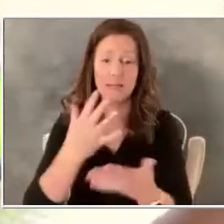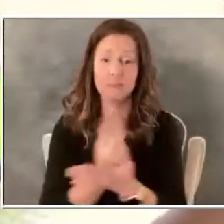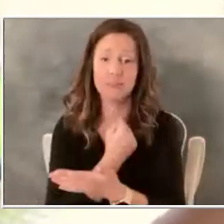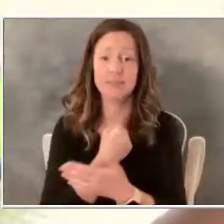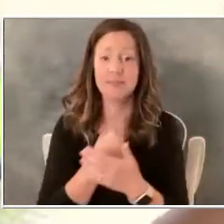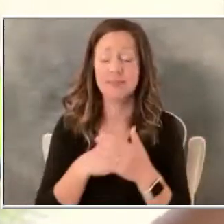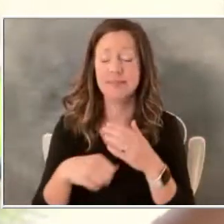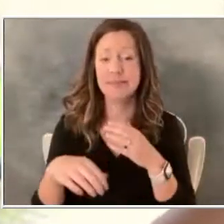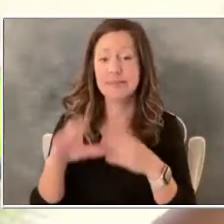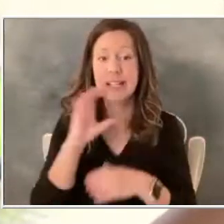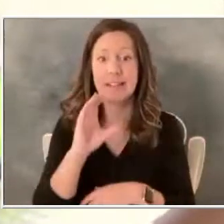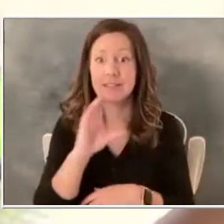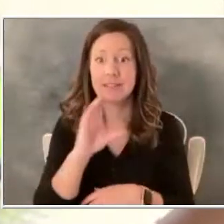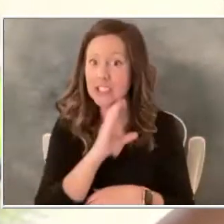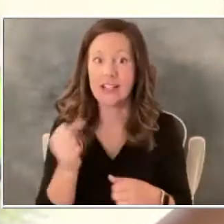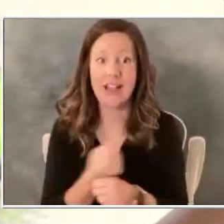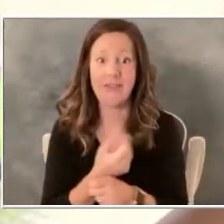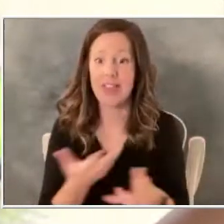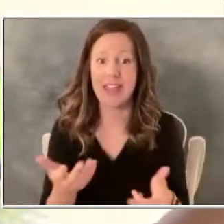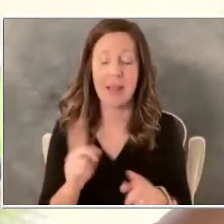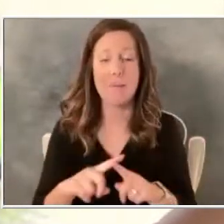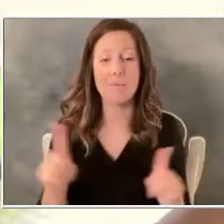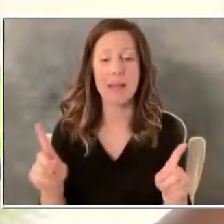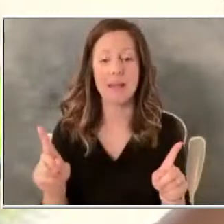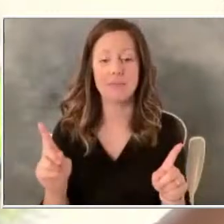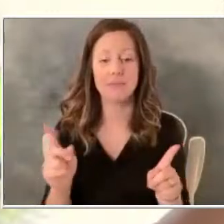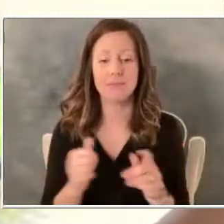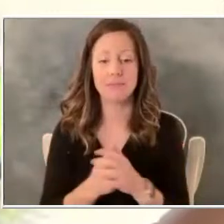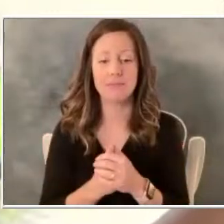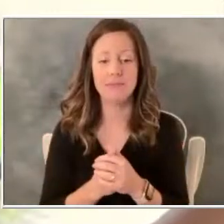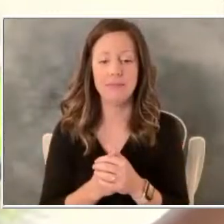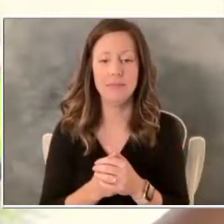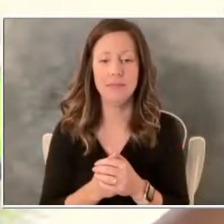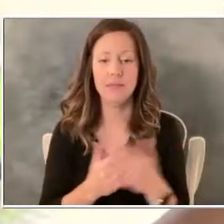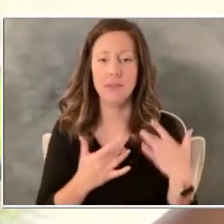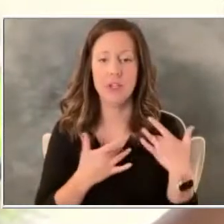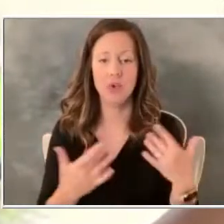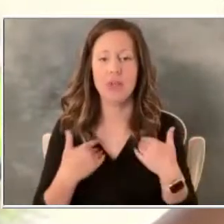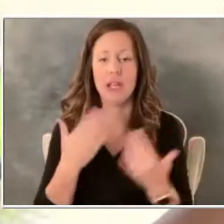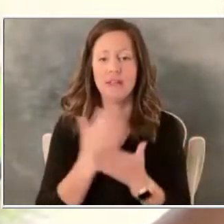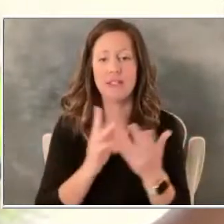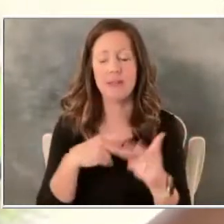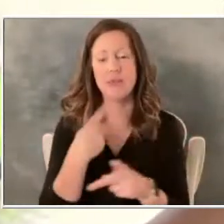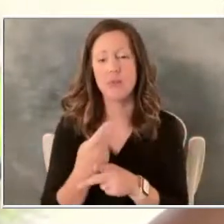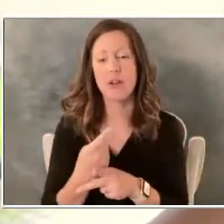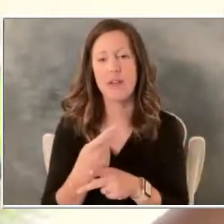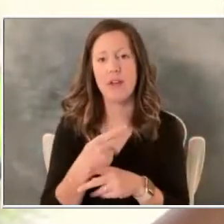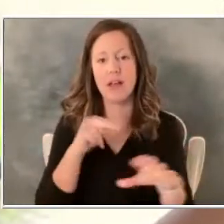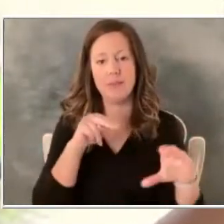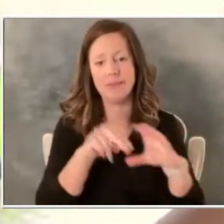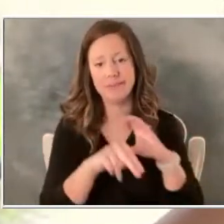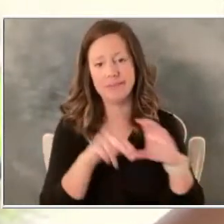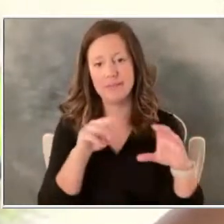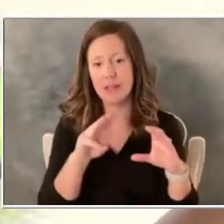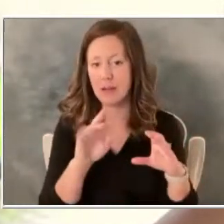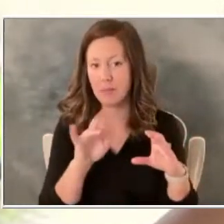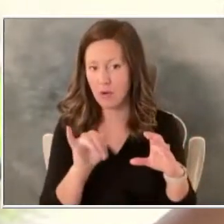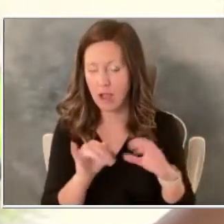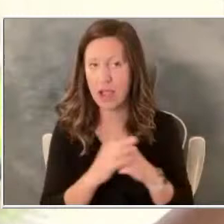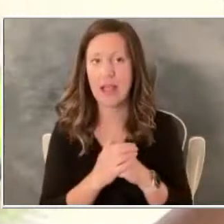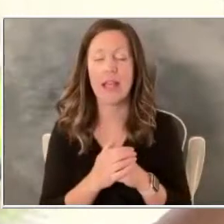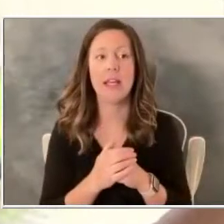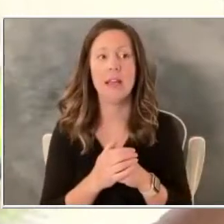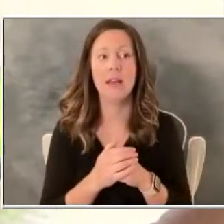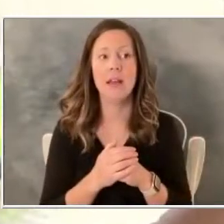and facilities and everything there, but I get usually some sort of a scanning, some imaging, and